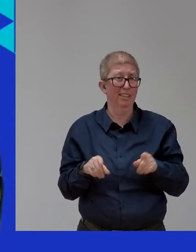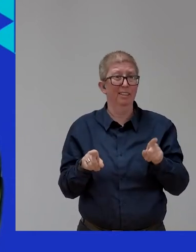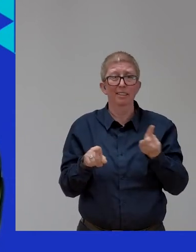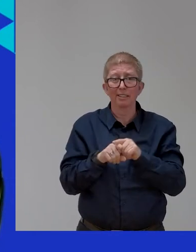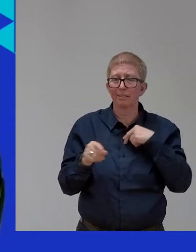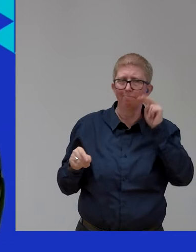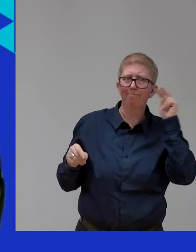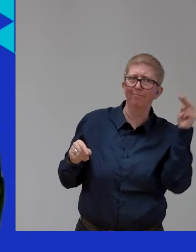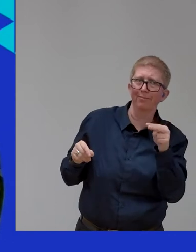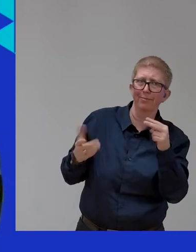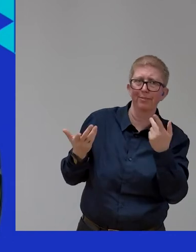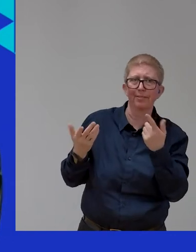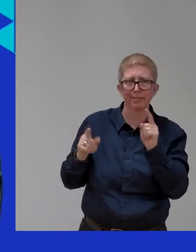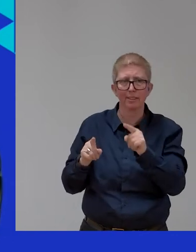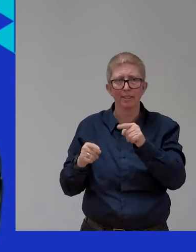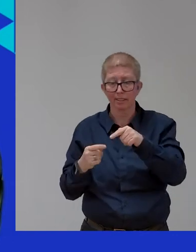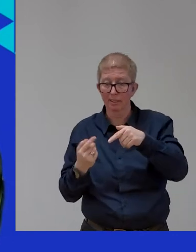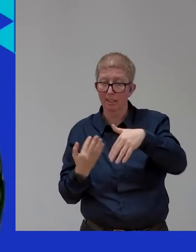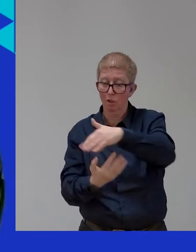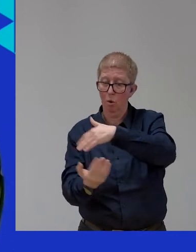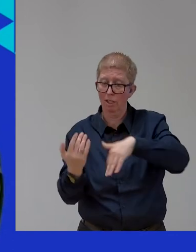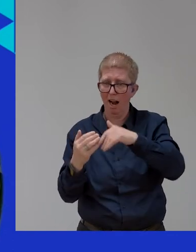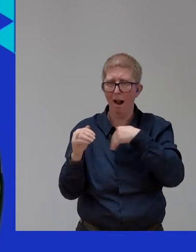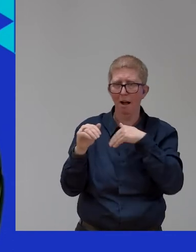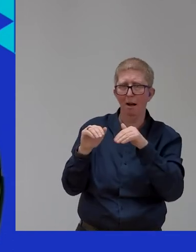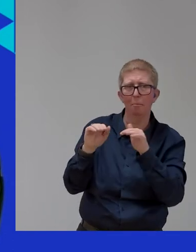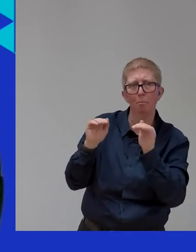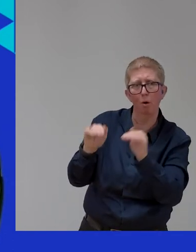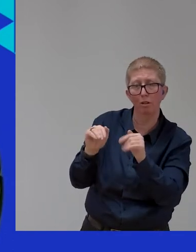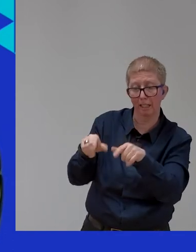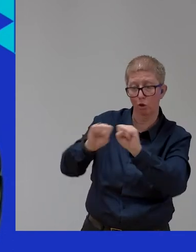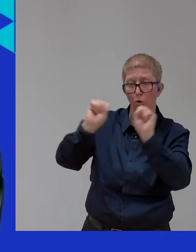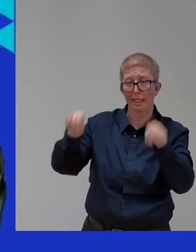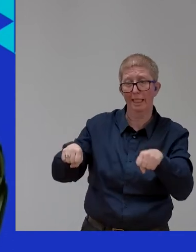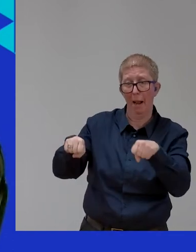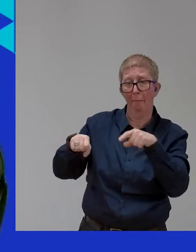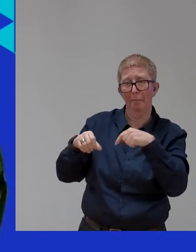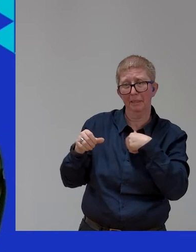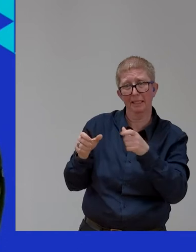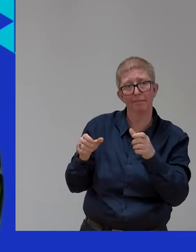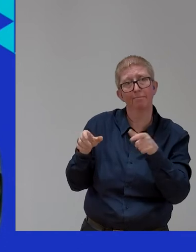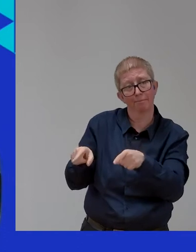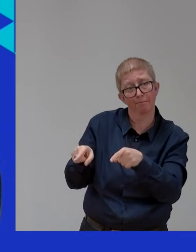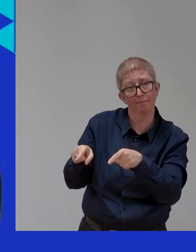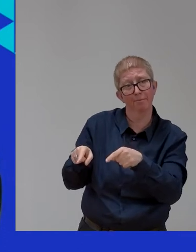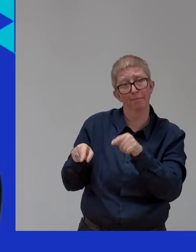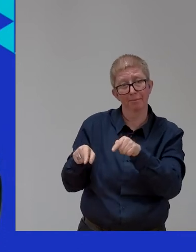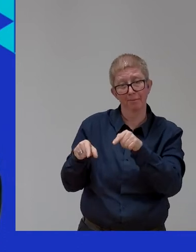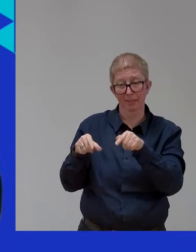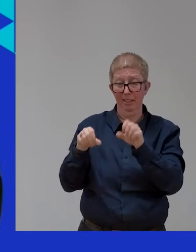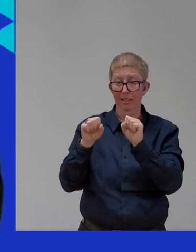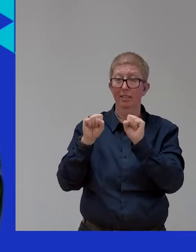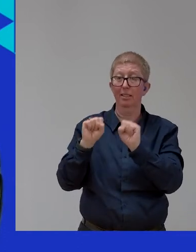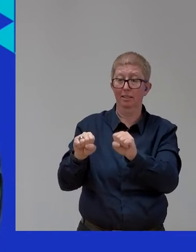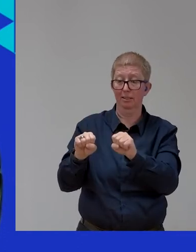social protection systems we have around the world, are they inclusive of people with disabilities? Do they not create barriers for